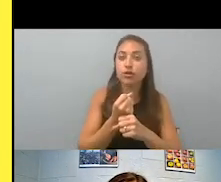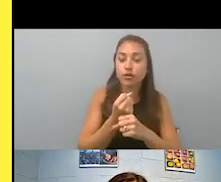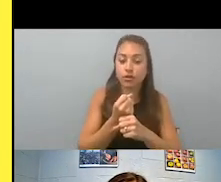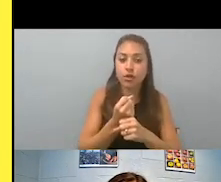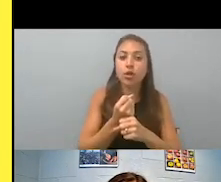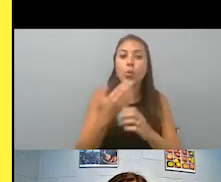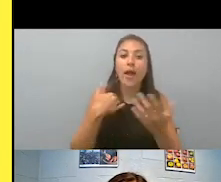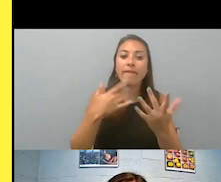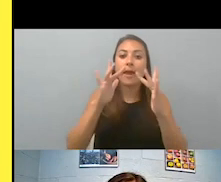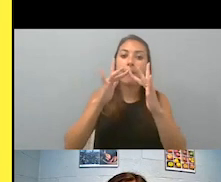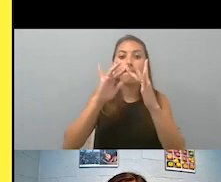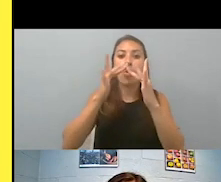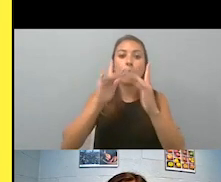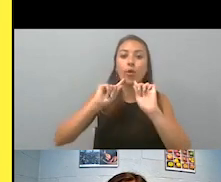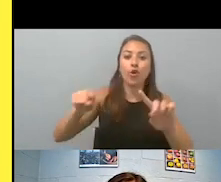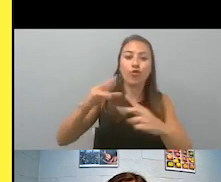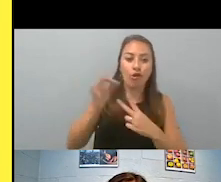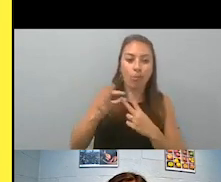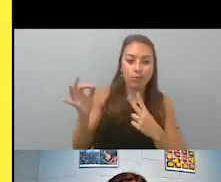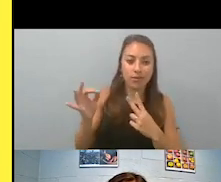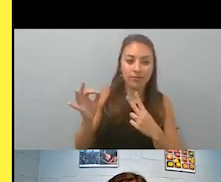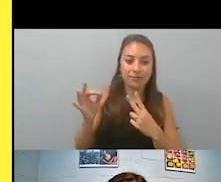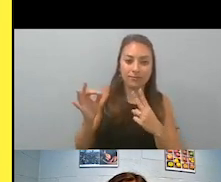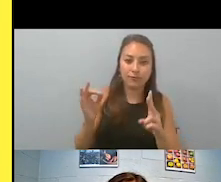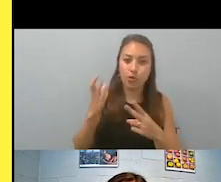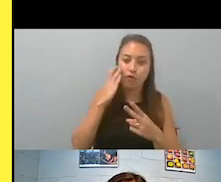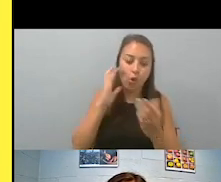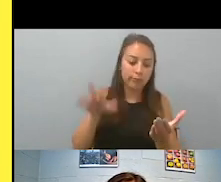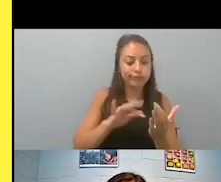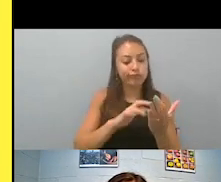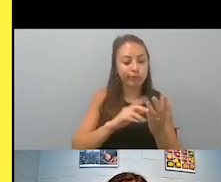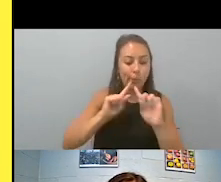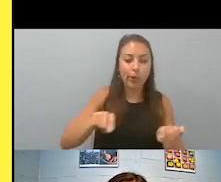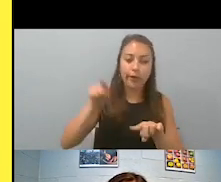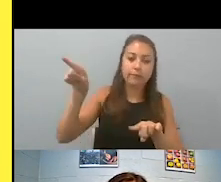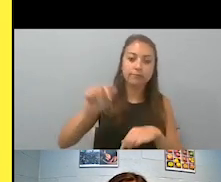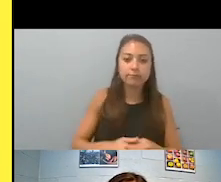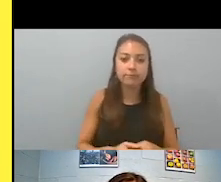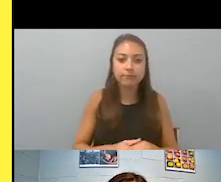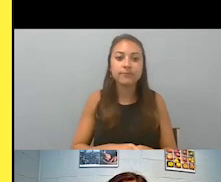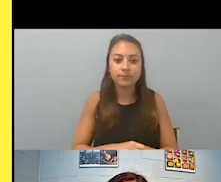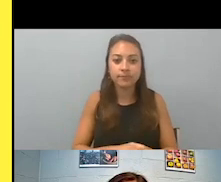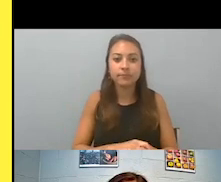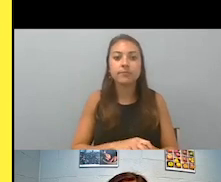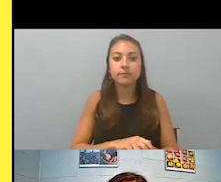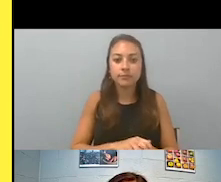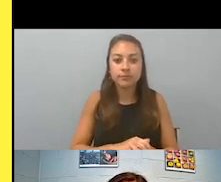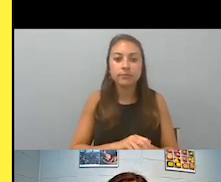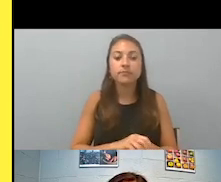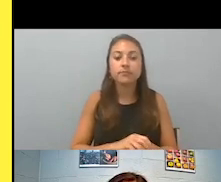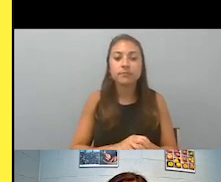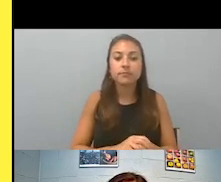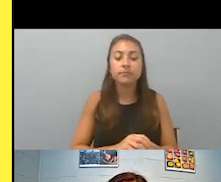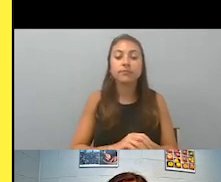mobile ordering option at this location. And we really focus on doing different concepts at